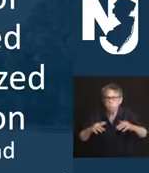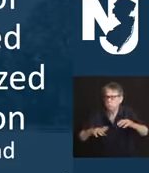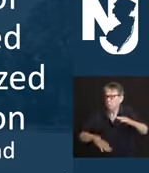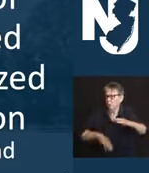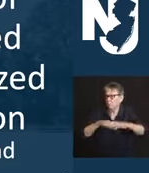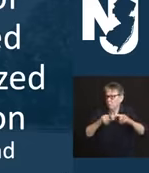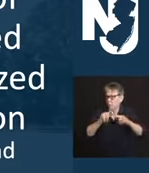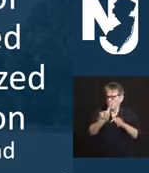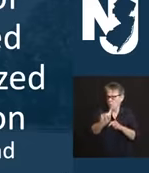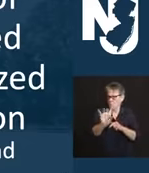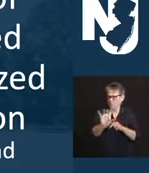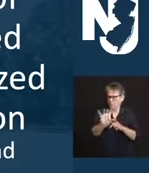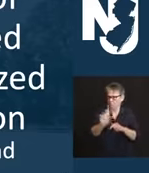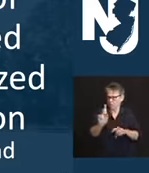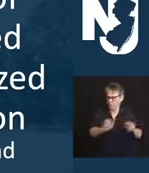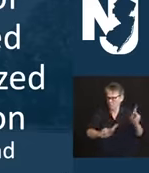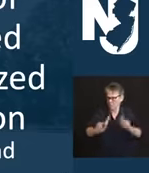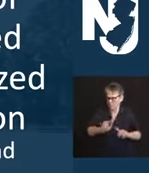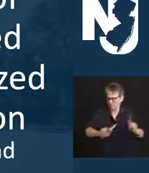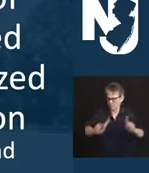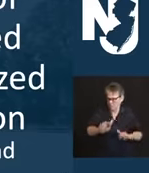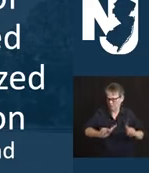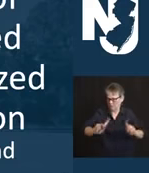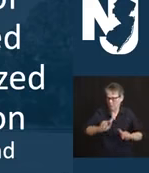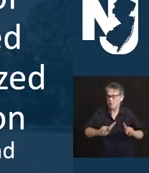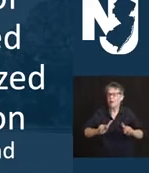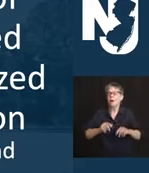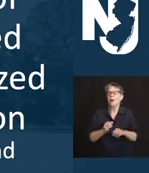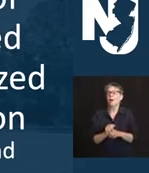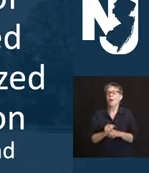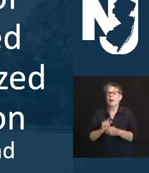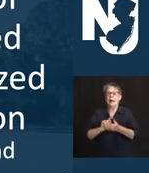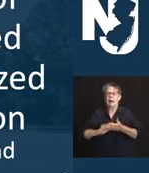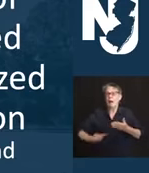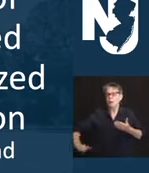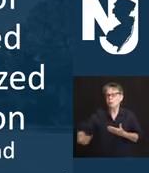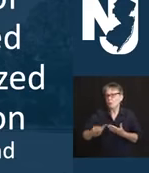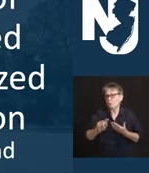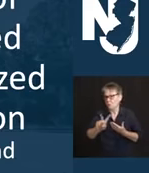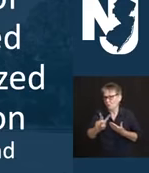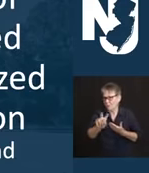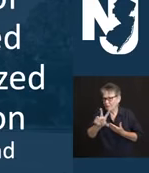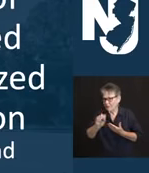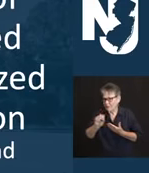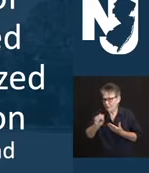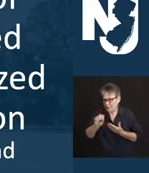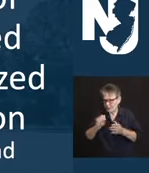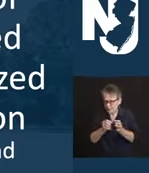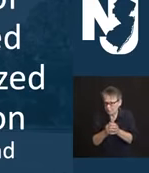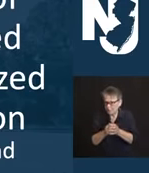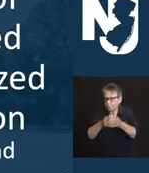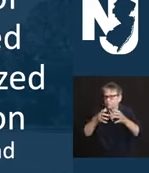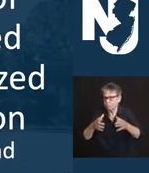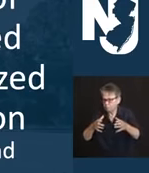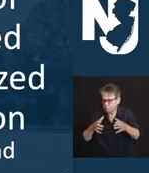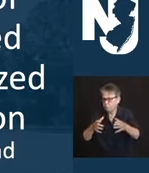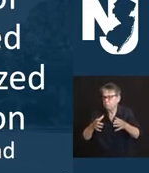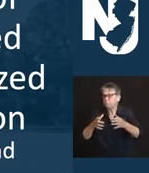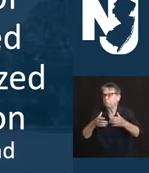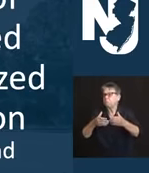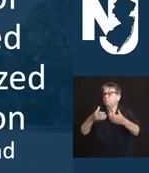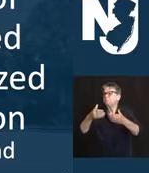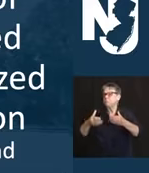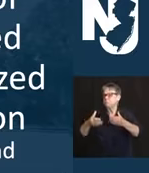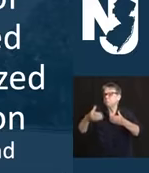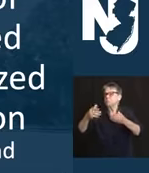is an ingrained part of so many of our communities, in our lives, our families, and we want everyone to be healthy and to be able to get out